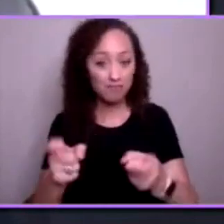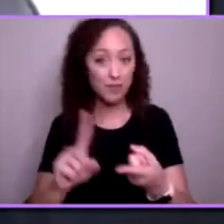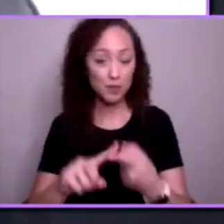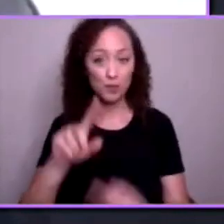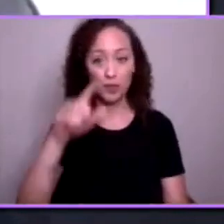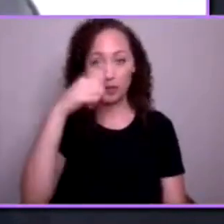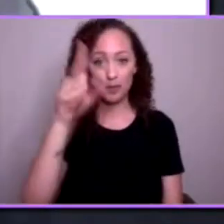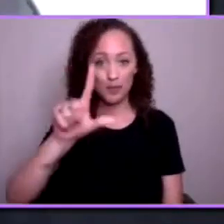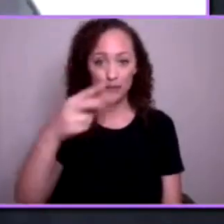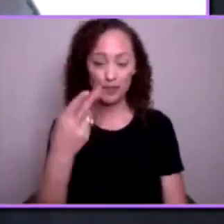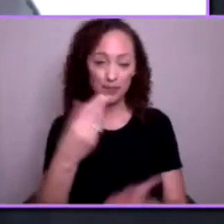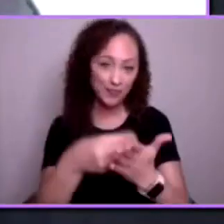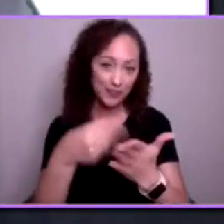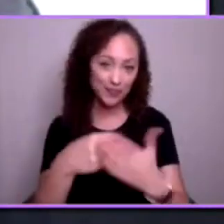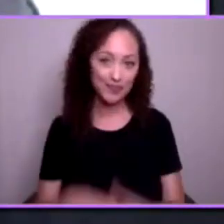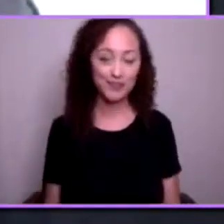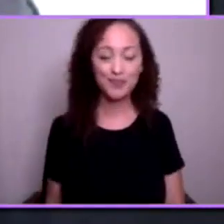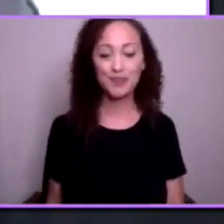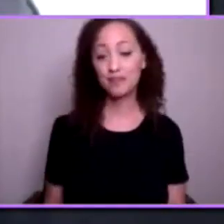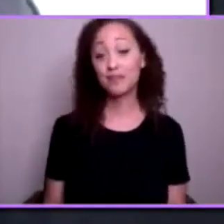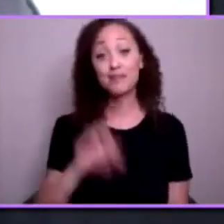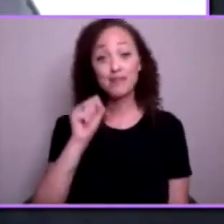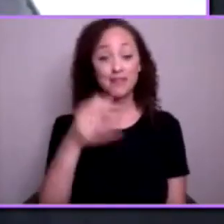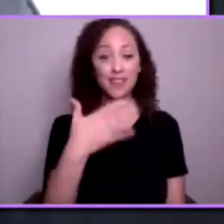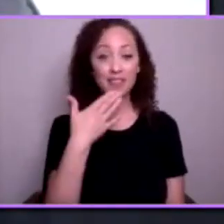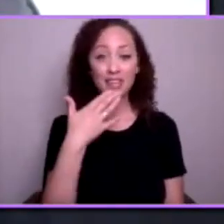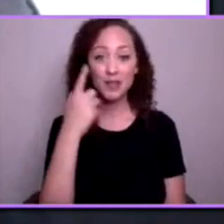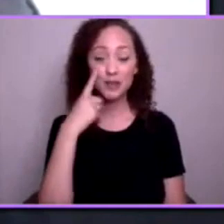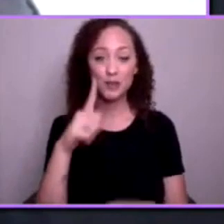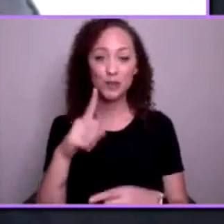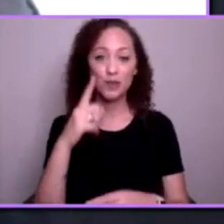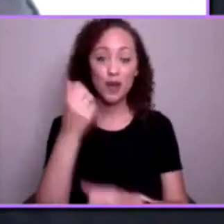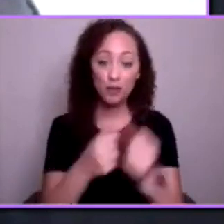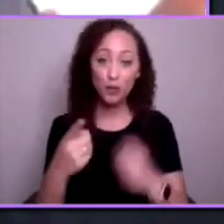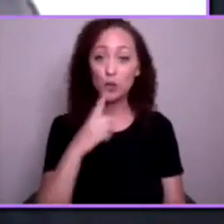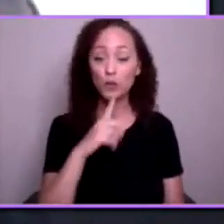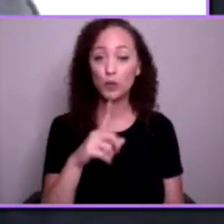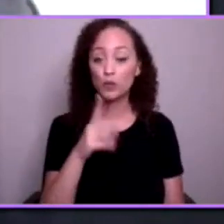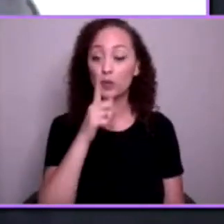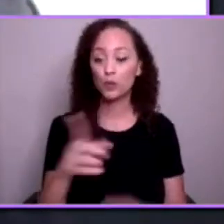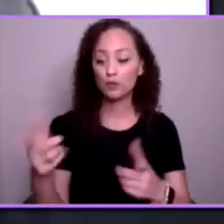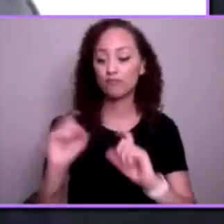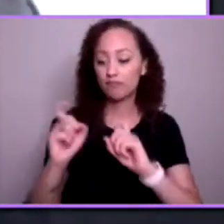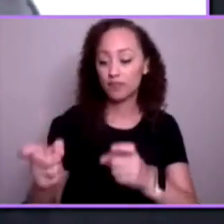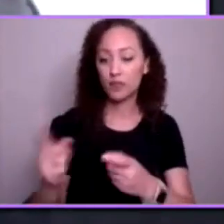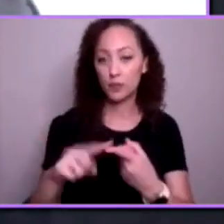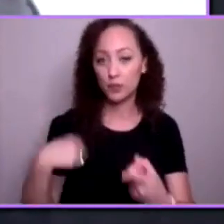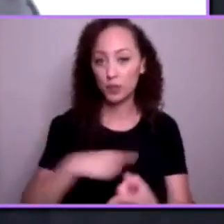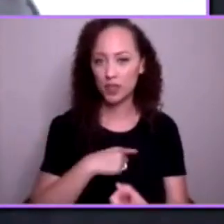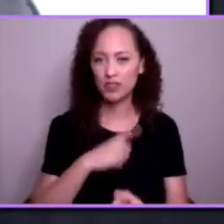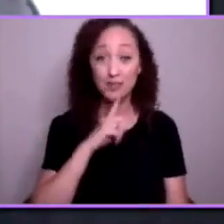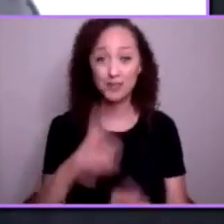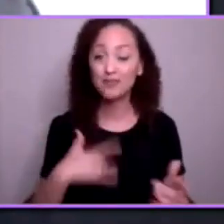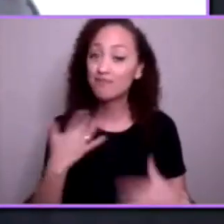Yes, thank you to everybody who has donated thus far. It's very exciting. You know, you heard Tina and